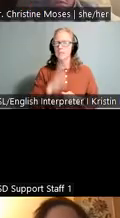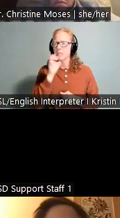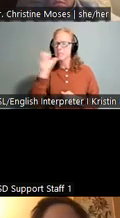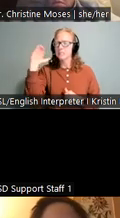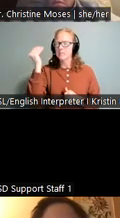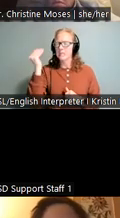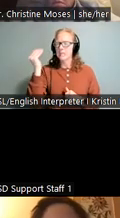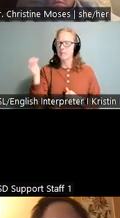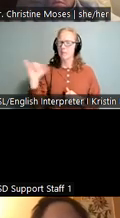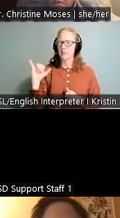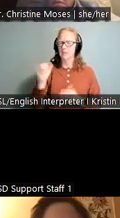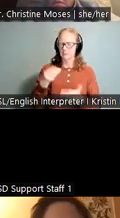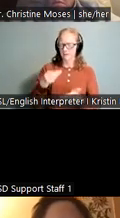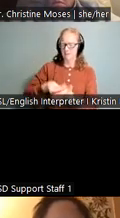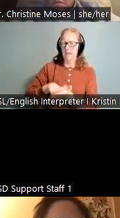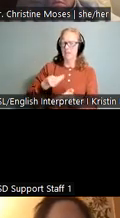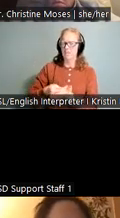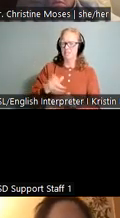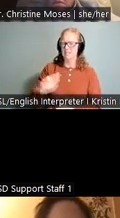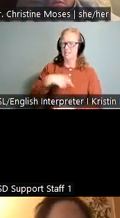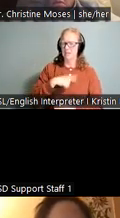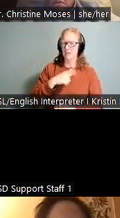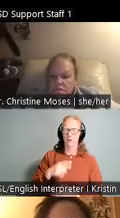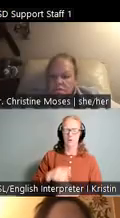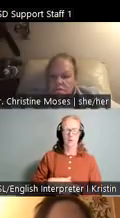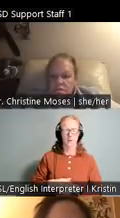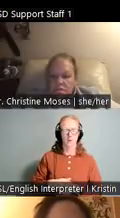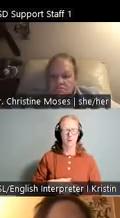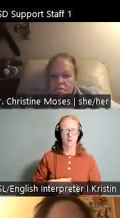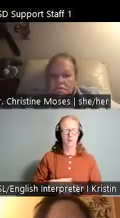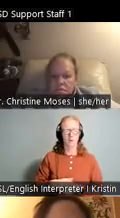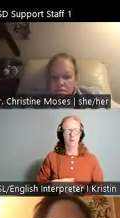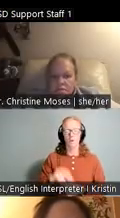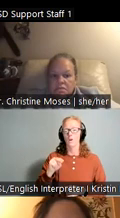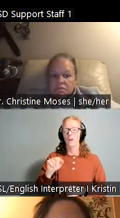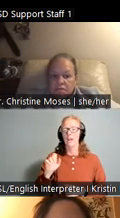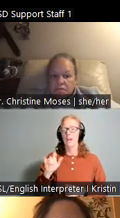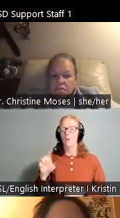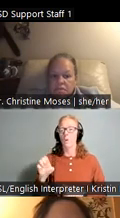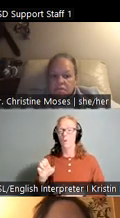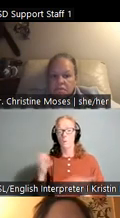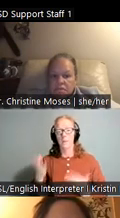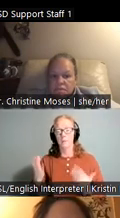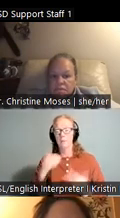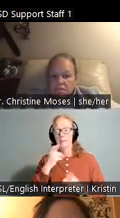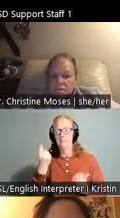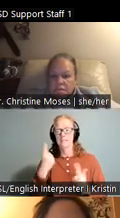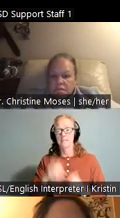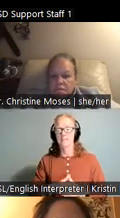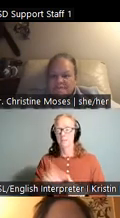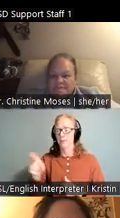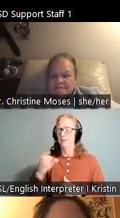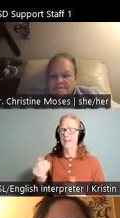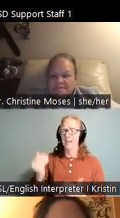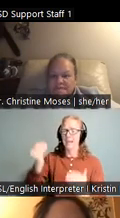like looking at the finances is the, yeah. Oh, so this is from NAPOL though. Well, maybe then it makes, I mean, they're the experts, so